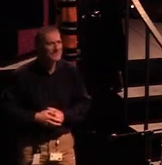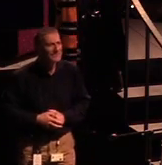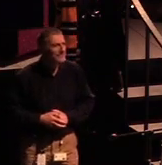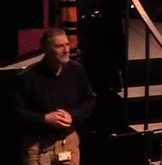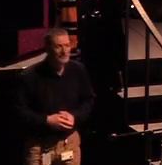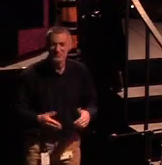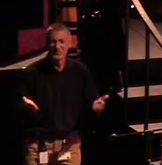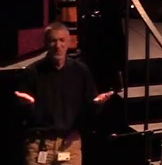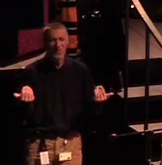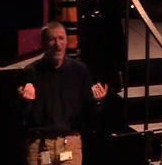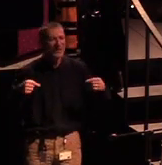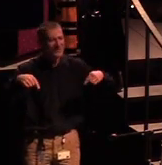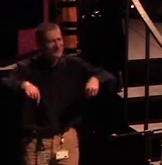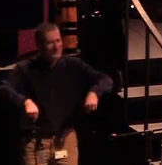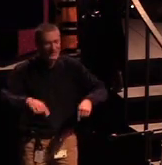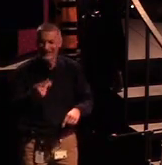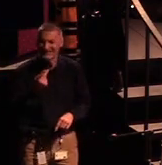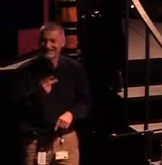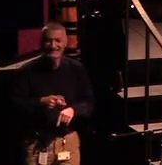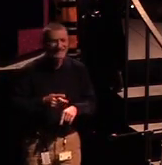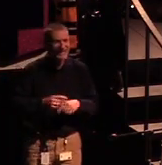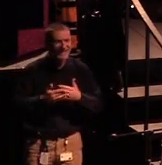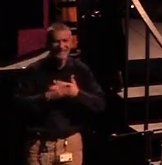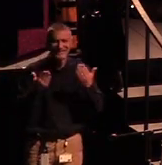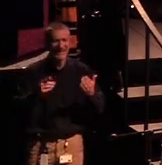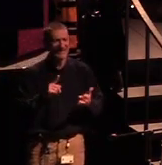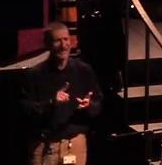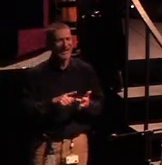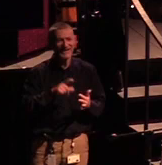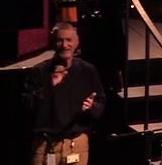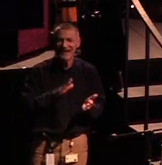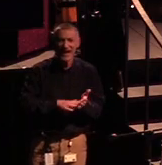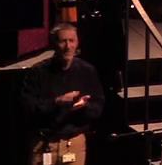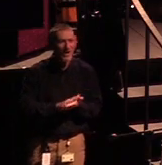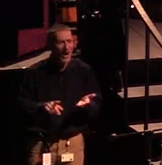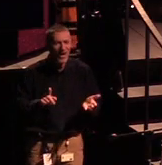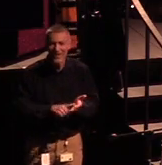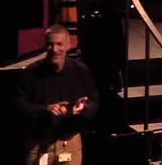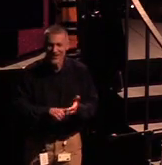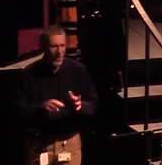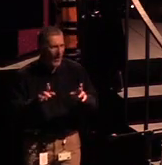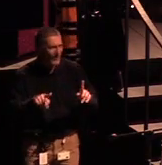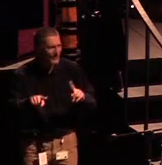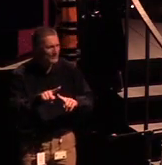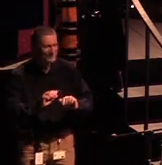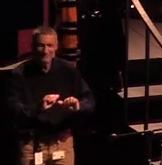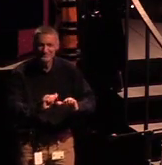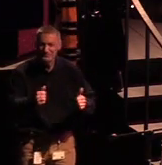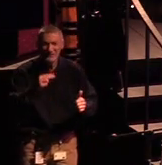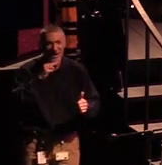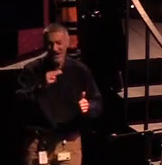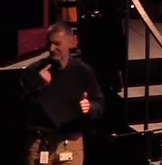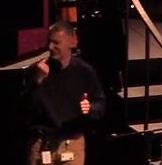welcome to the second day of ITM hull I hope you had a nice afternoon and